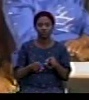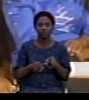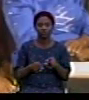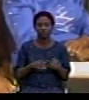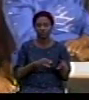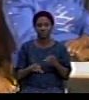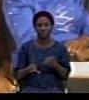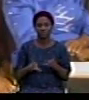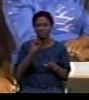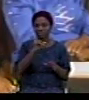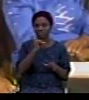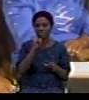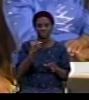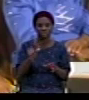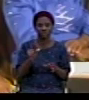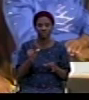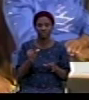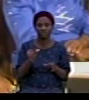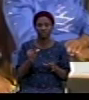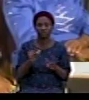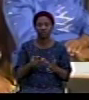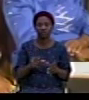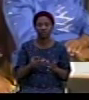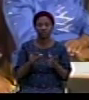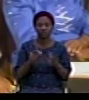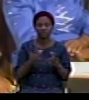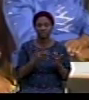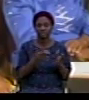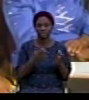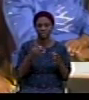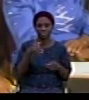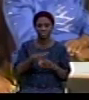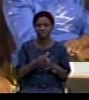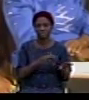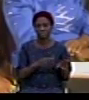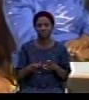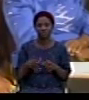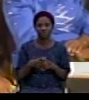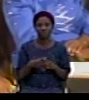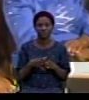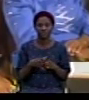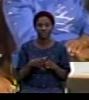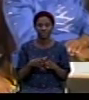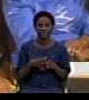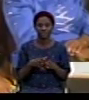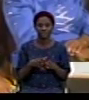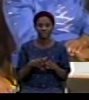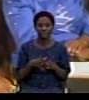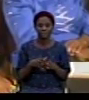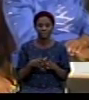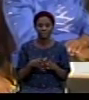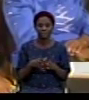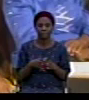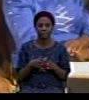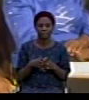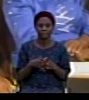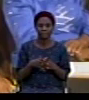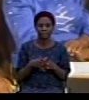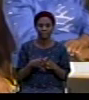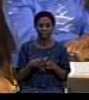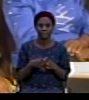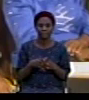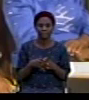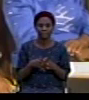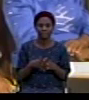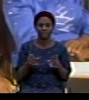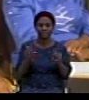Olabiyi Oluwaseson Damilare, who is a district pastor from Ado-Ekiti region of Ekiti State. According